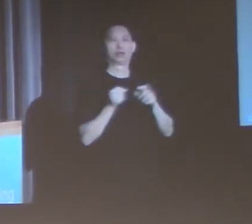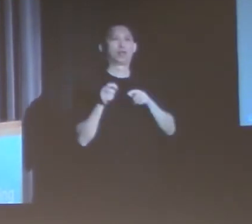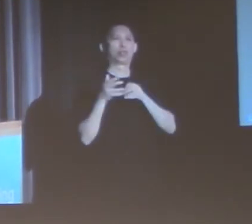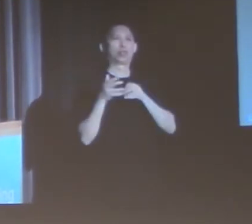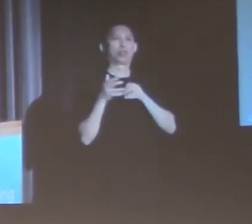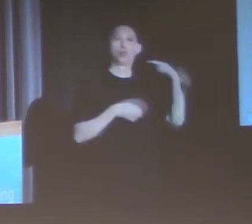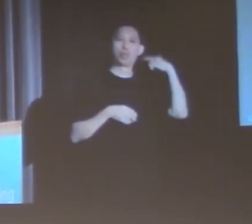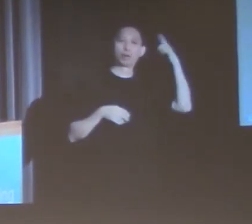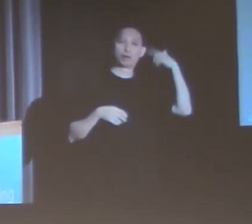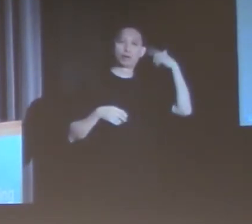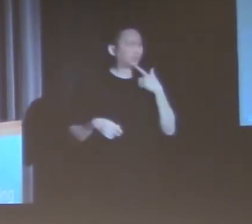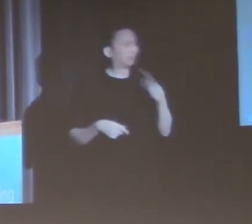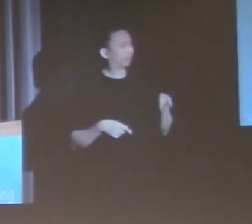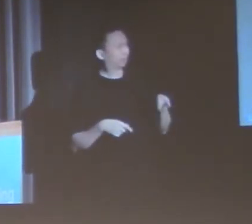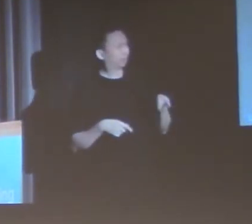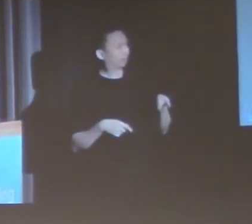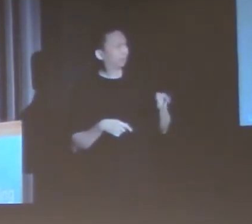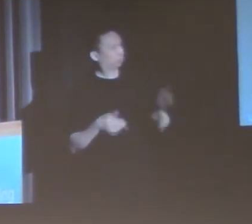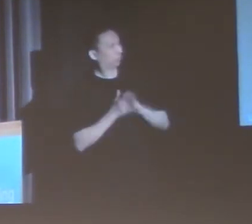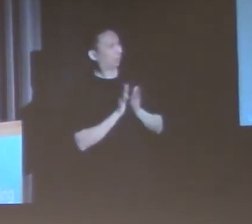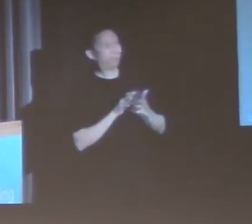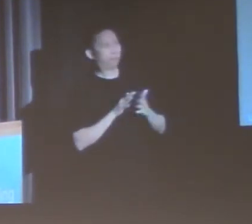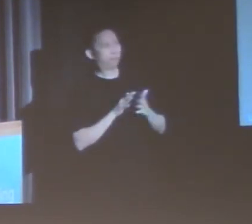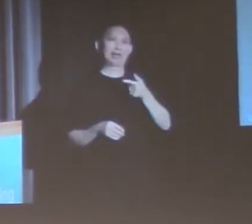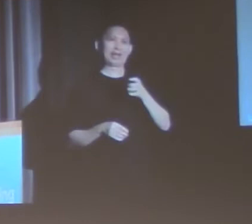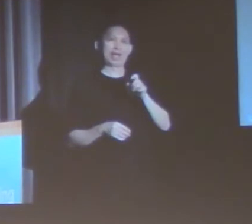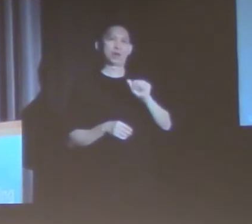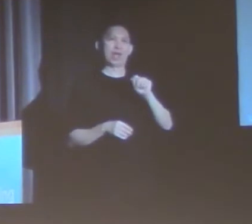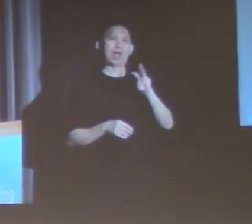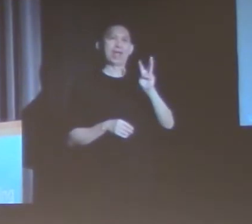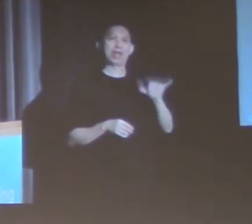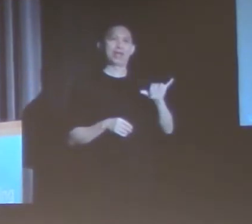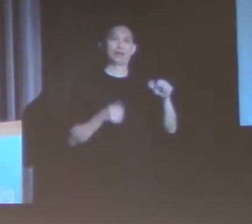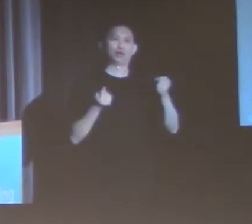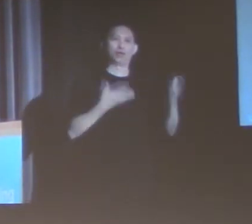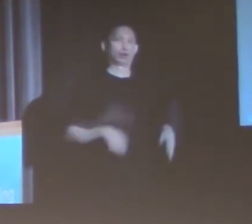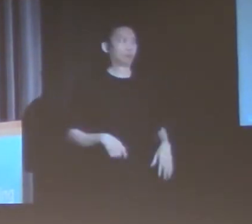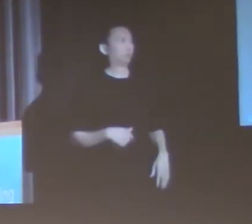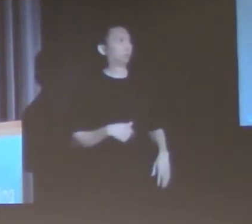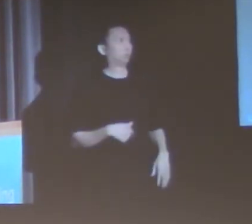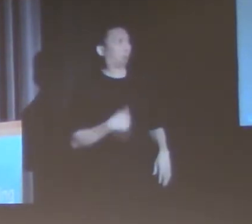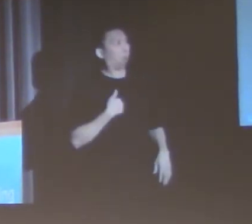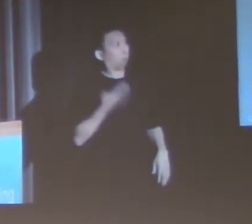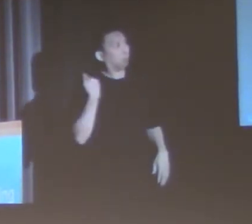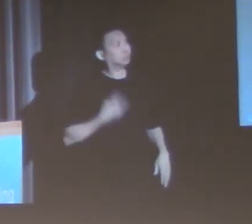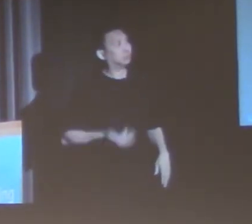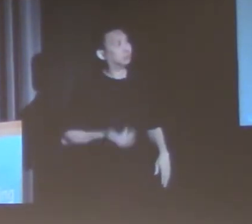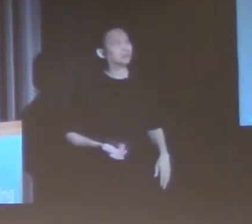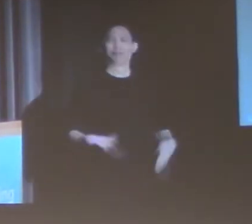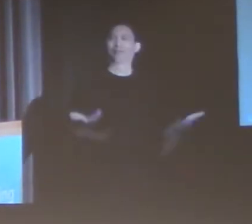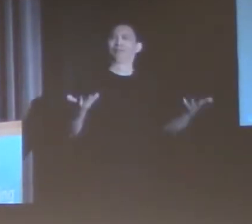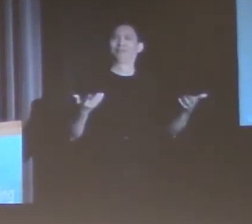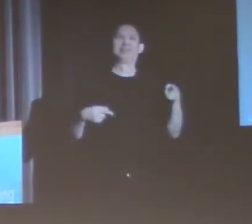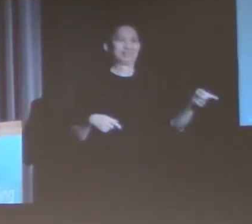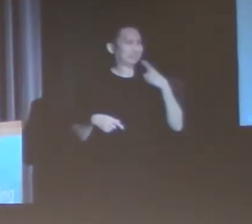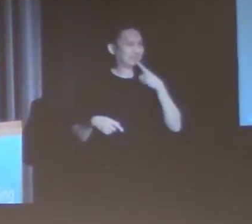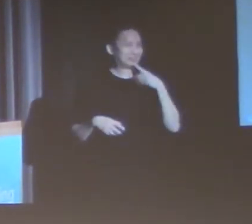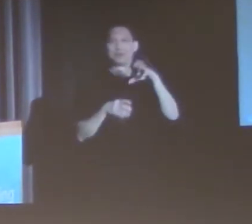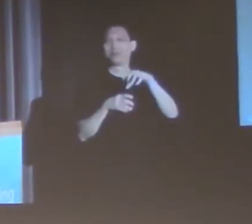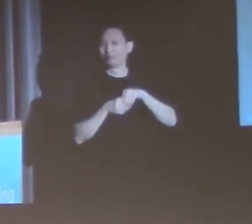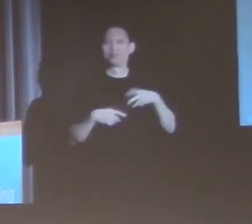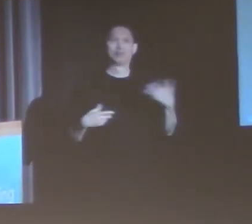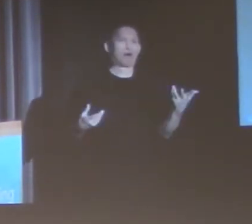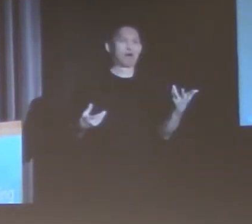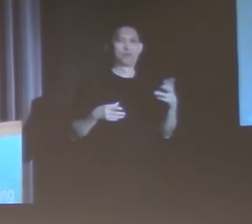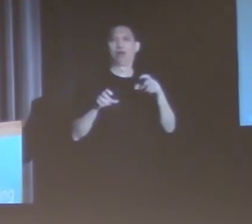was. And then he explains his years and years and years. He did banks and post offices, he's covered in gunshot wounds.